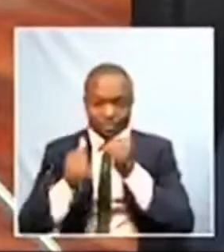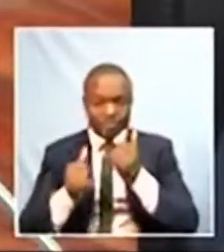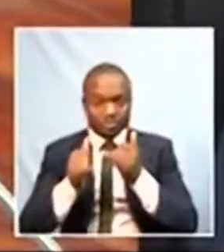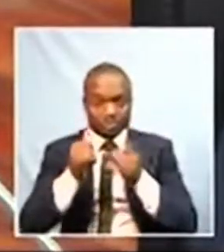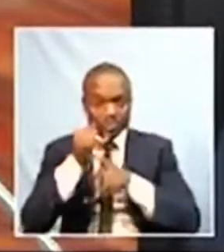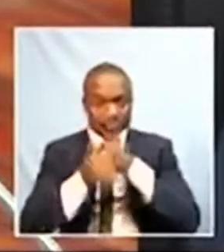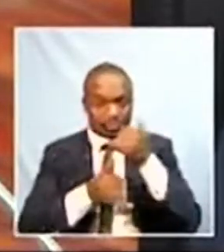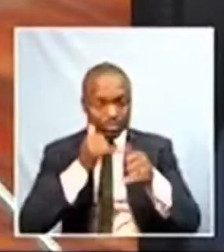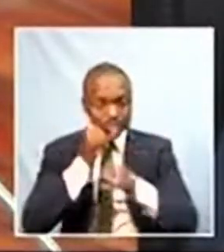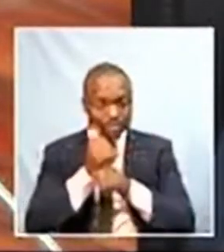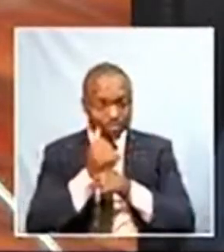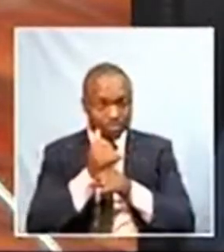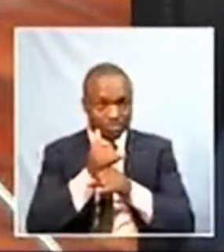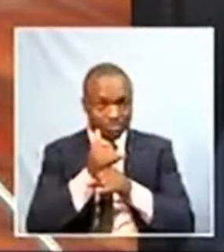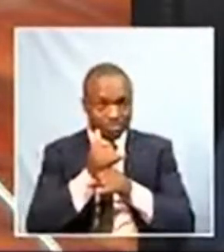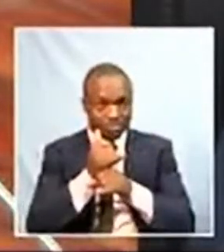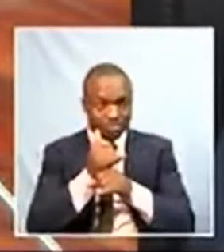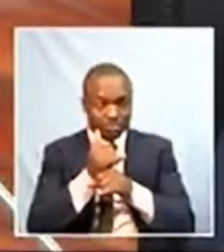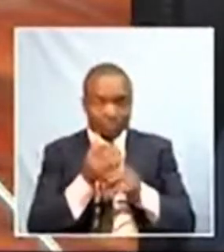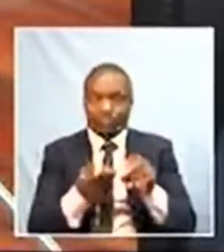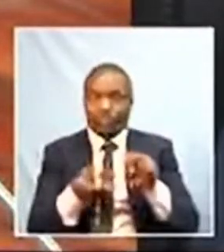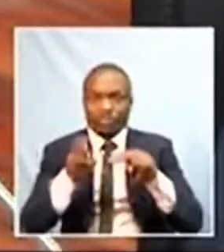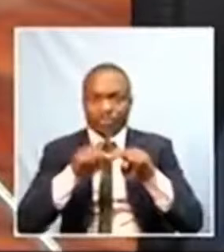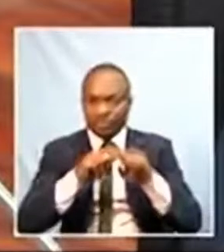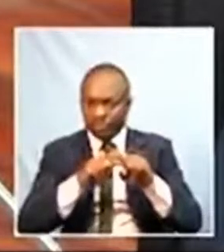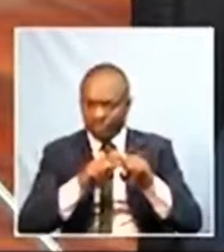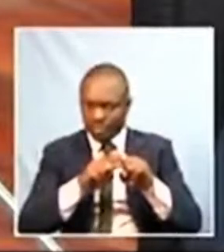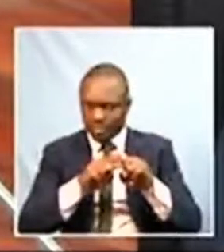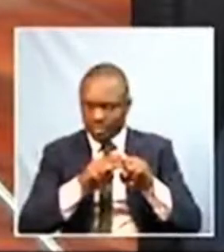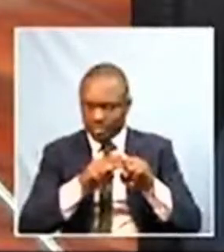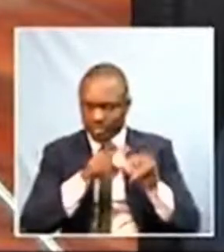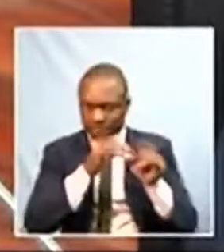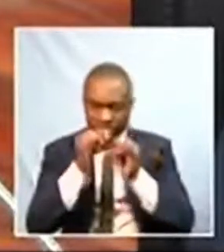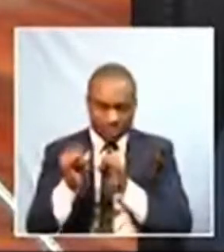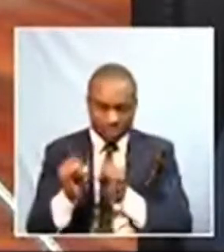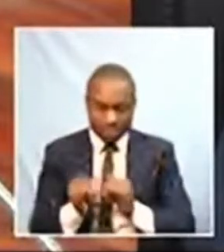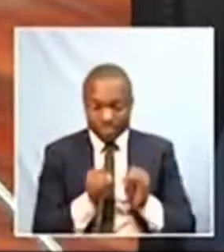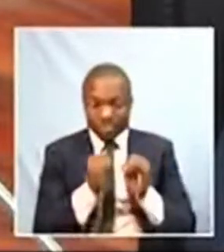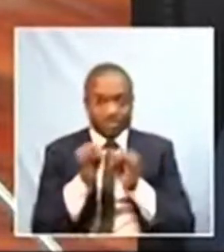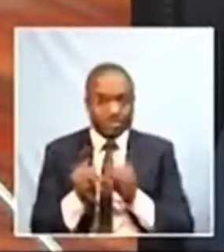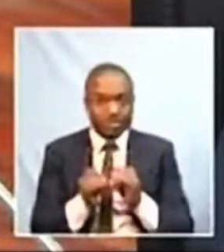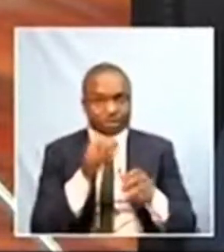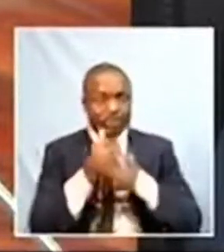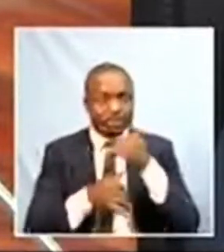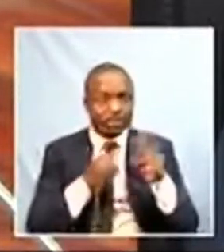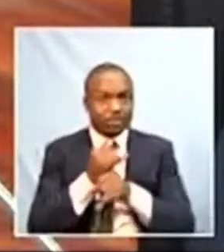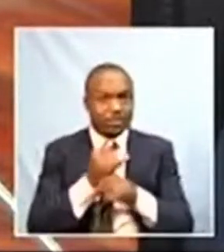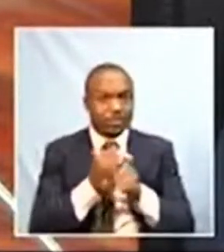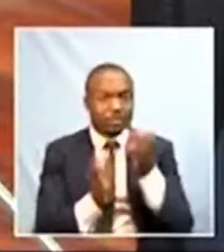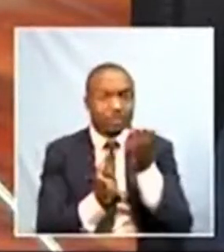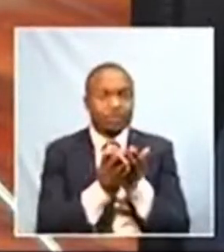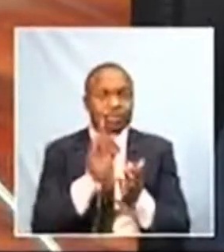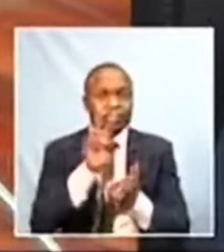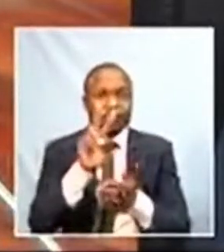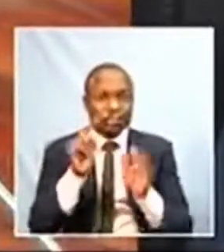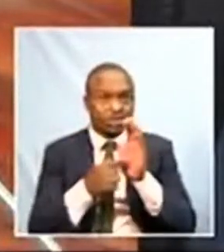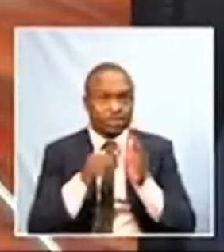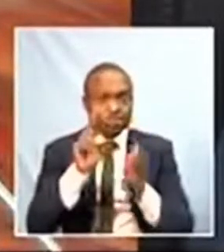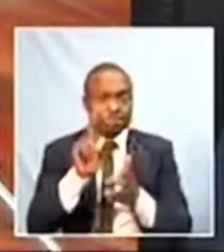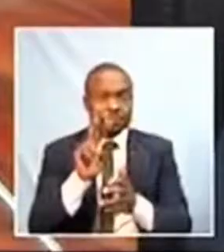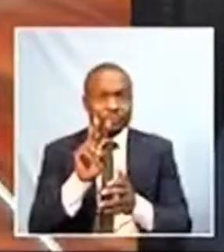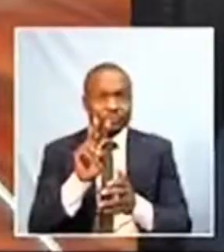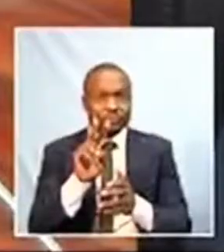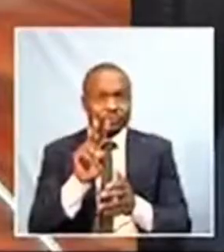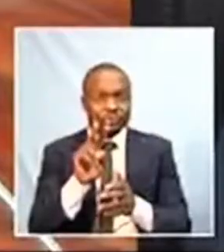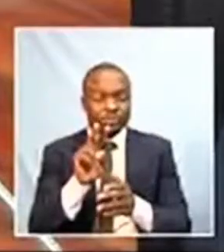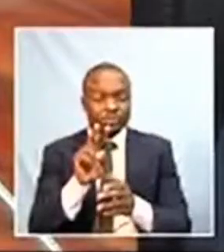the same implementation year. Chair, Appendix 2.2, unspent funds under community grants.